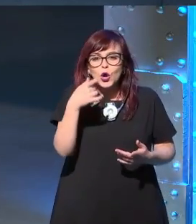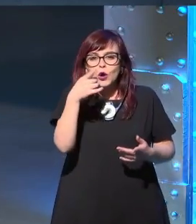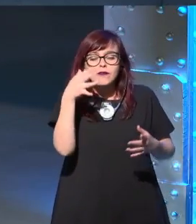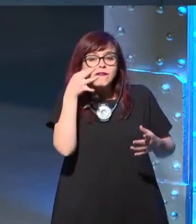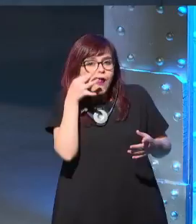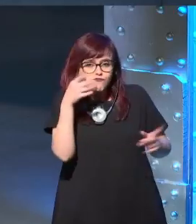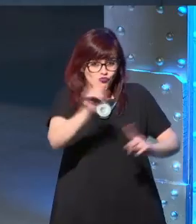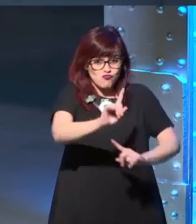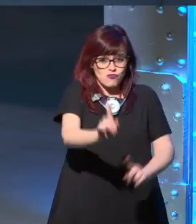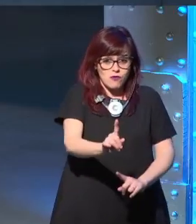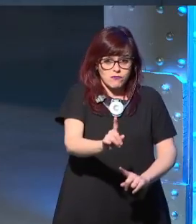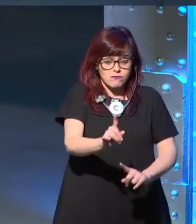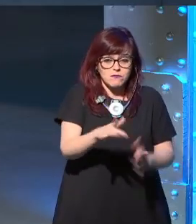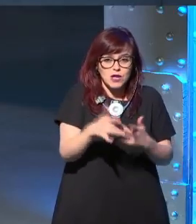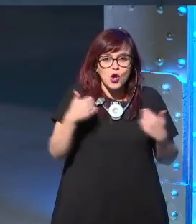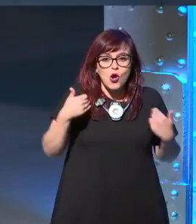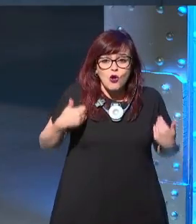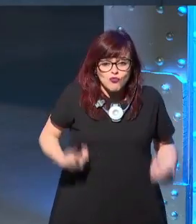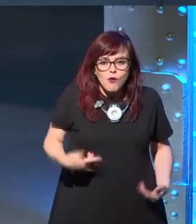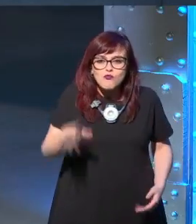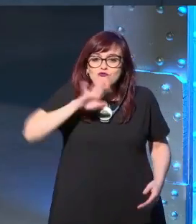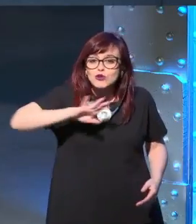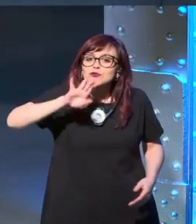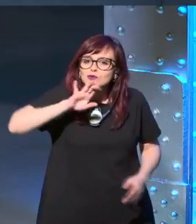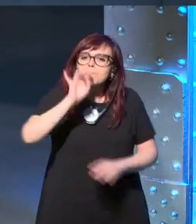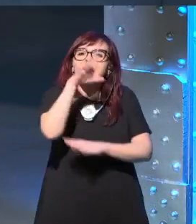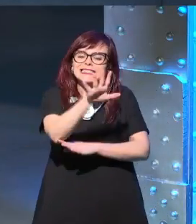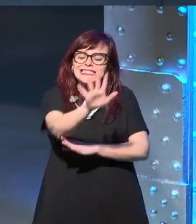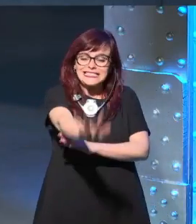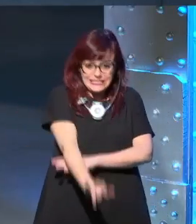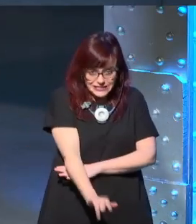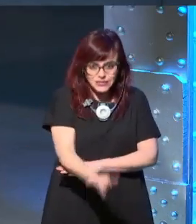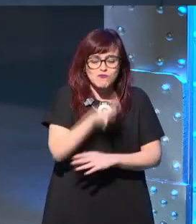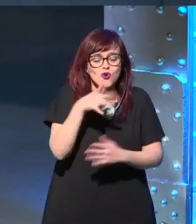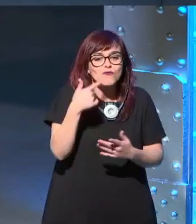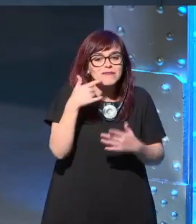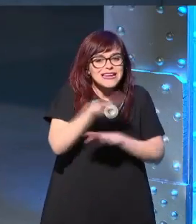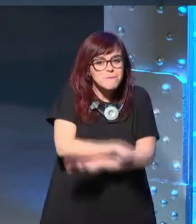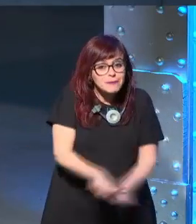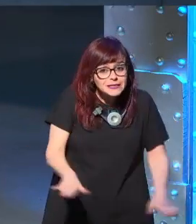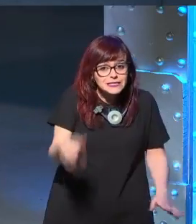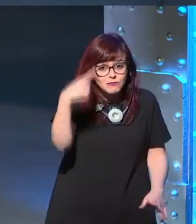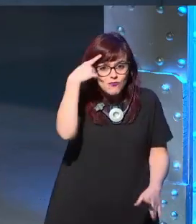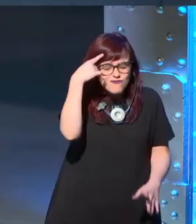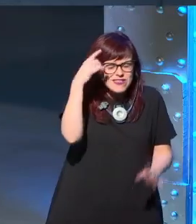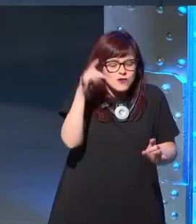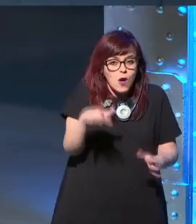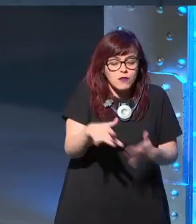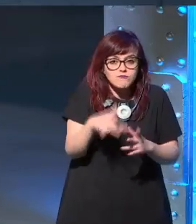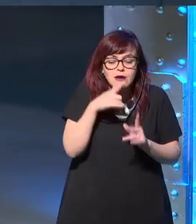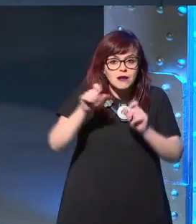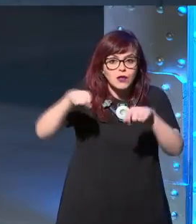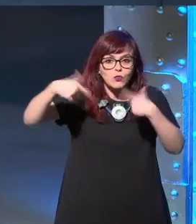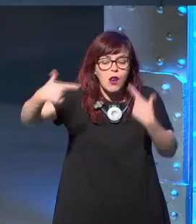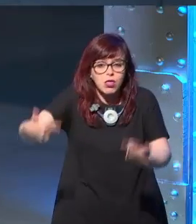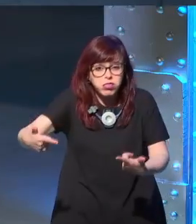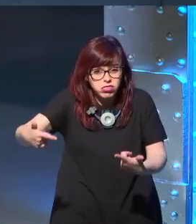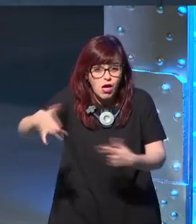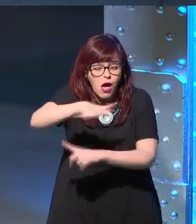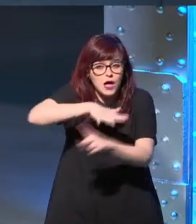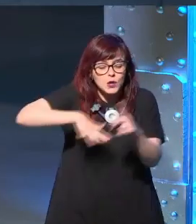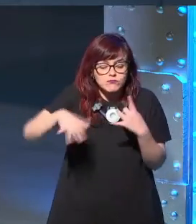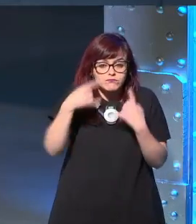stand like a child with wonder at nature. Just like Leonardo, he wrote, Einstein did in his notebook, why is the